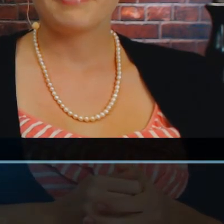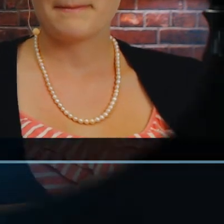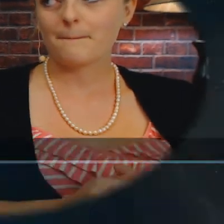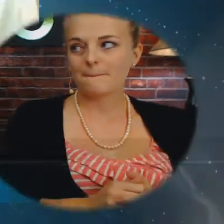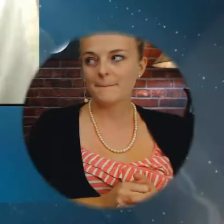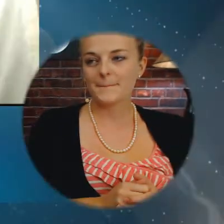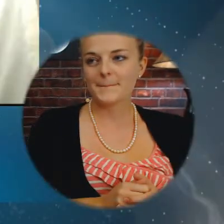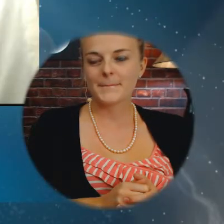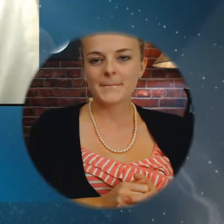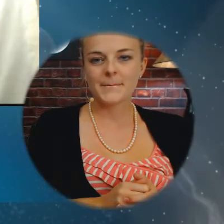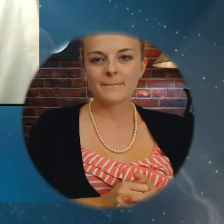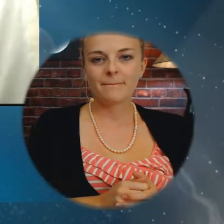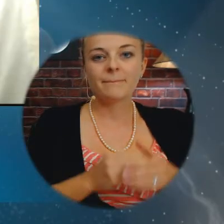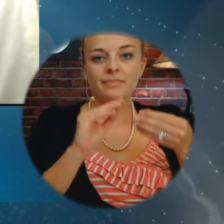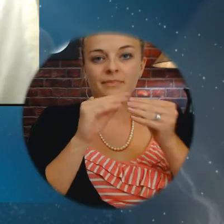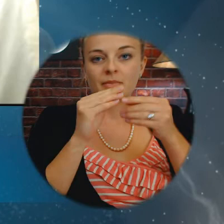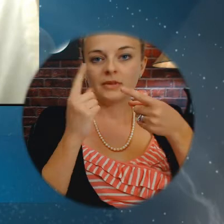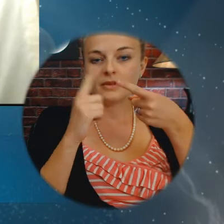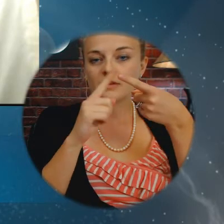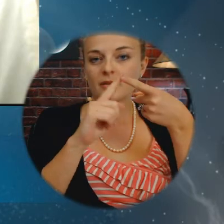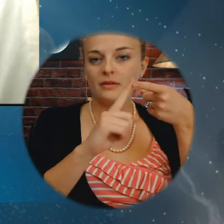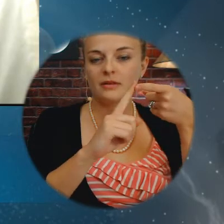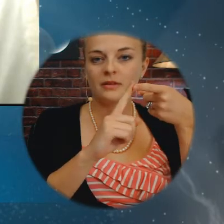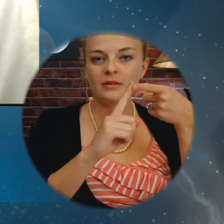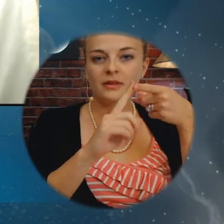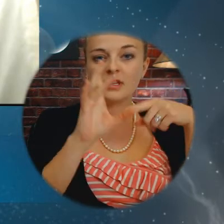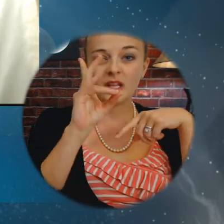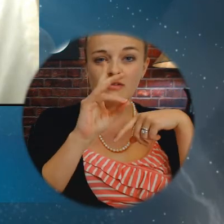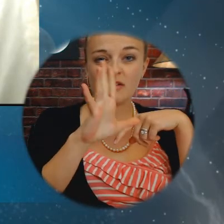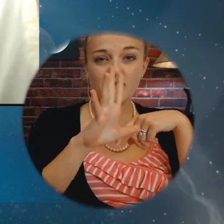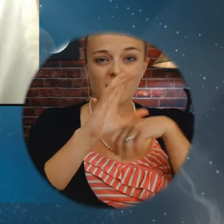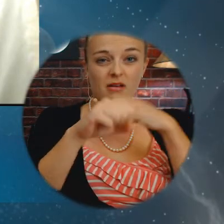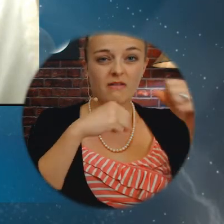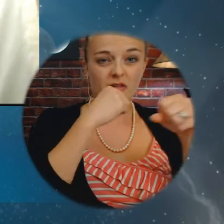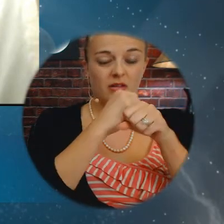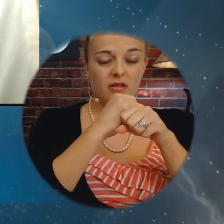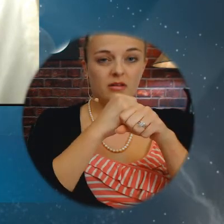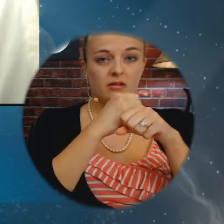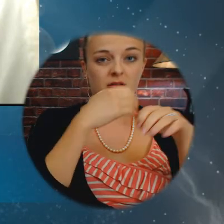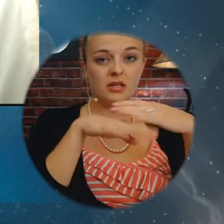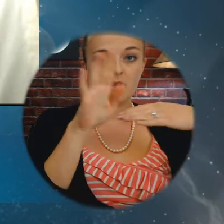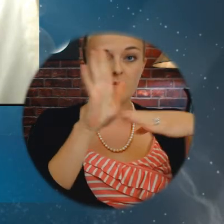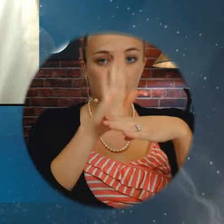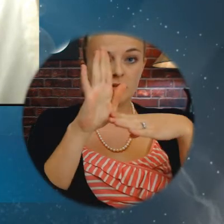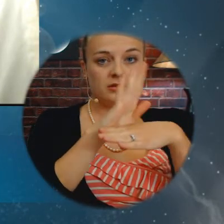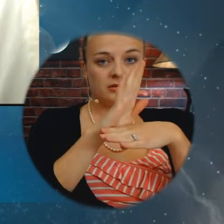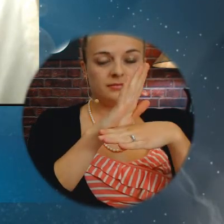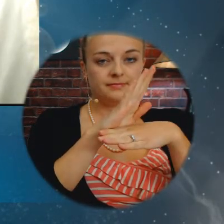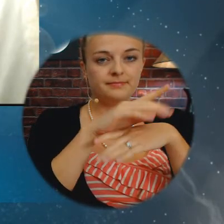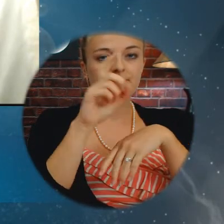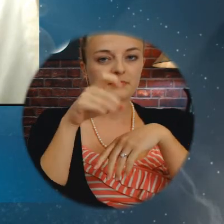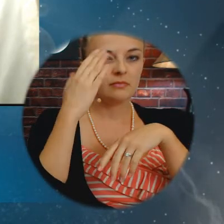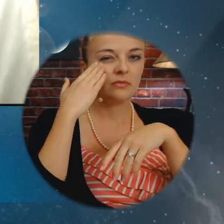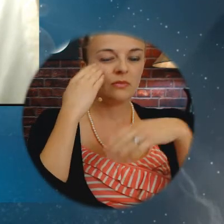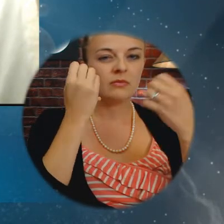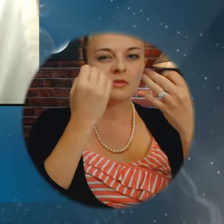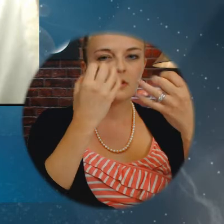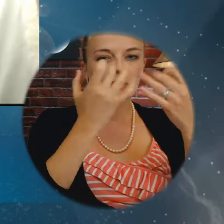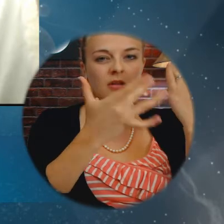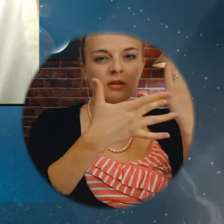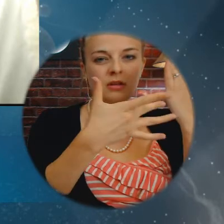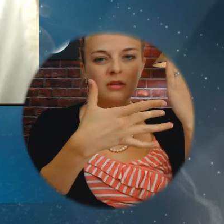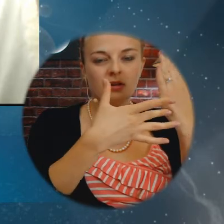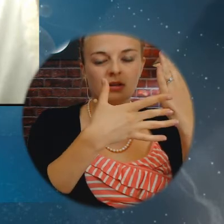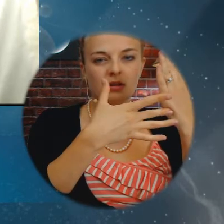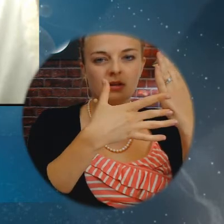think number one, I mean, you know, to be around for 75 years, obviously you have to be, you know, on the forefront of technology. We're